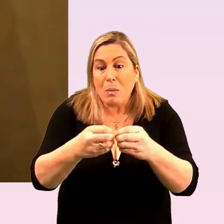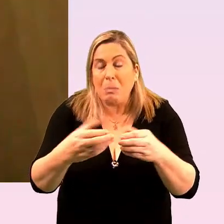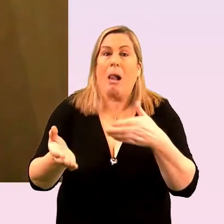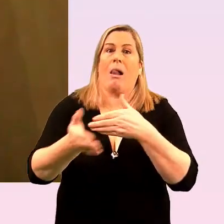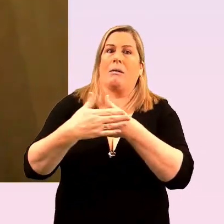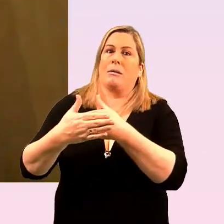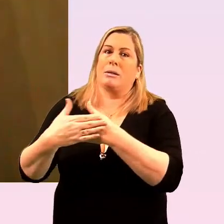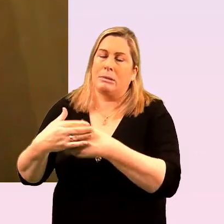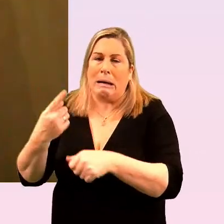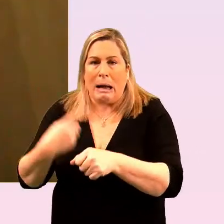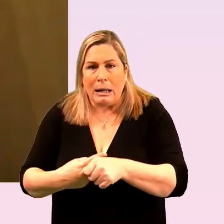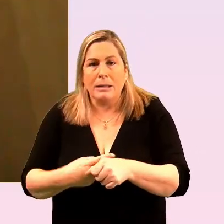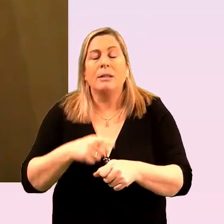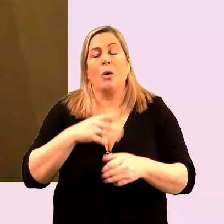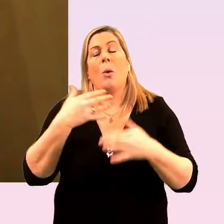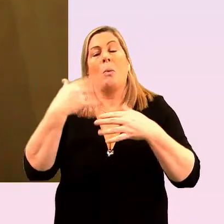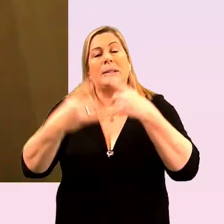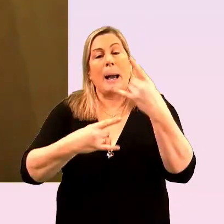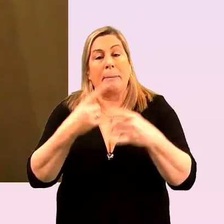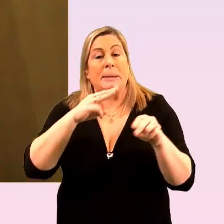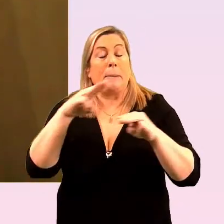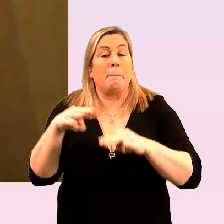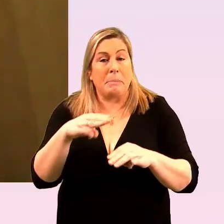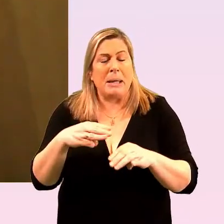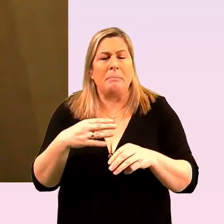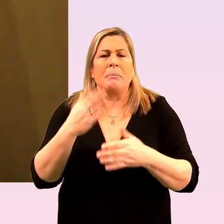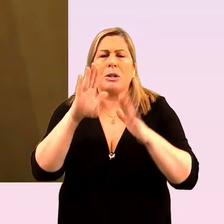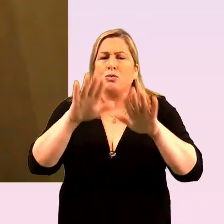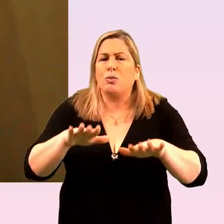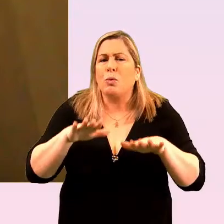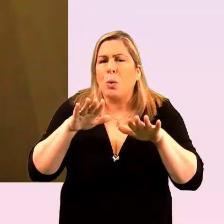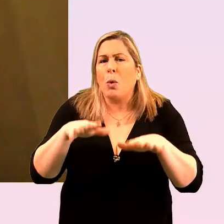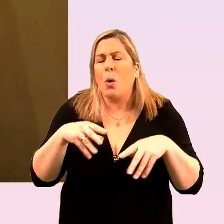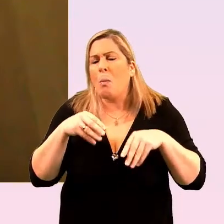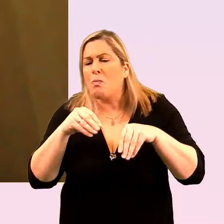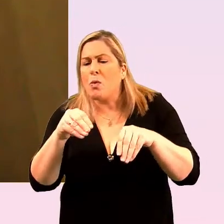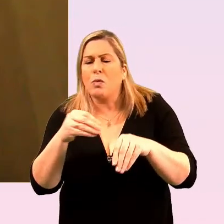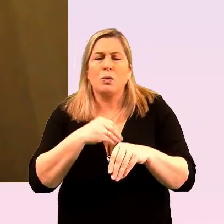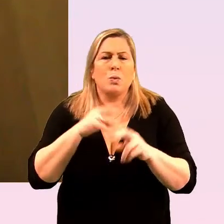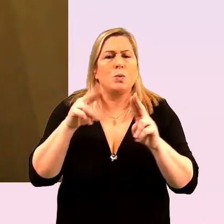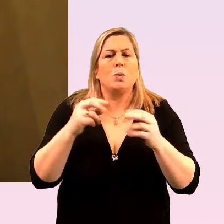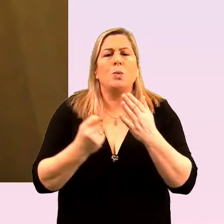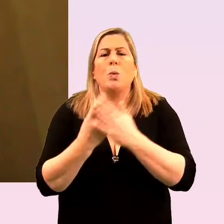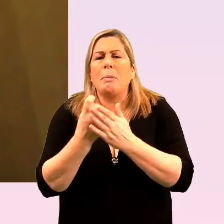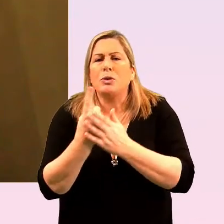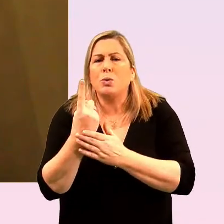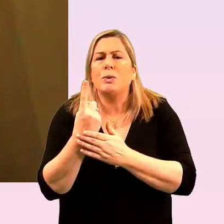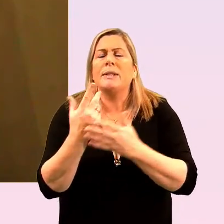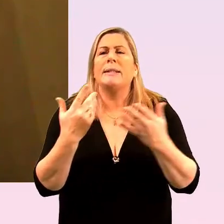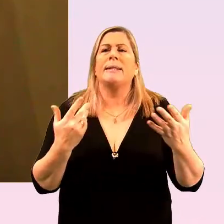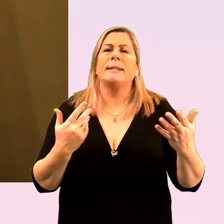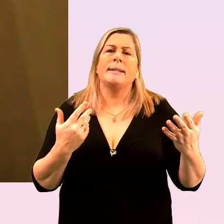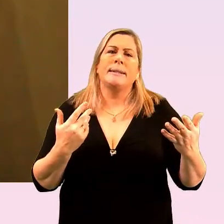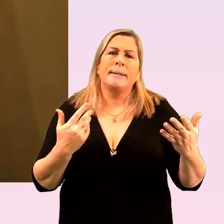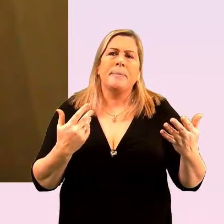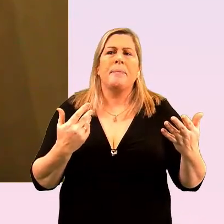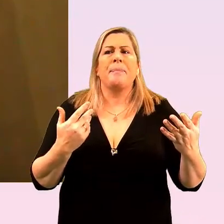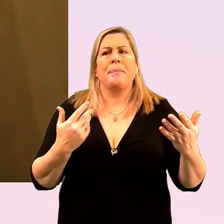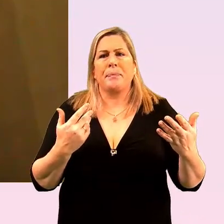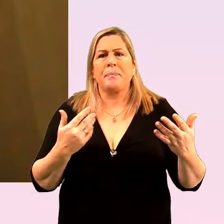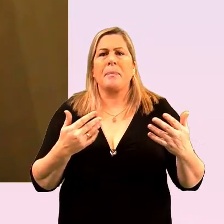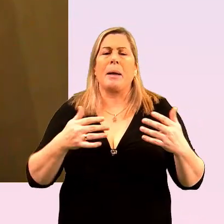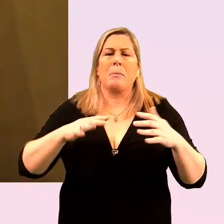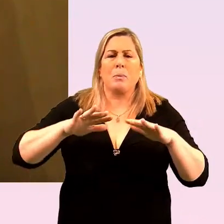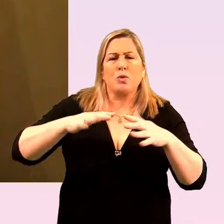so what is happening is that people are gradually moving to new opportunities, so and